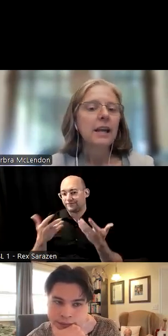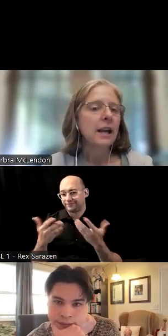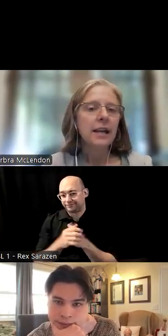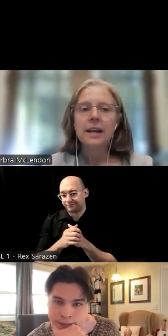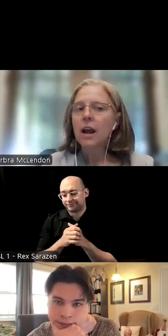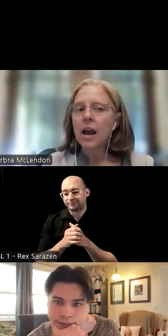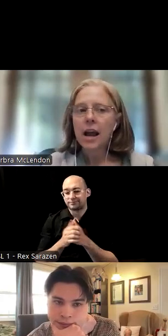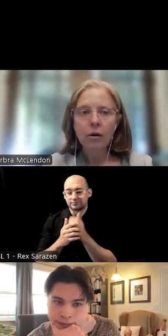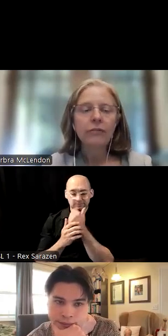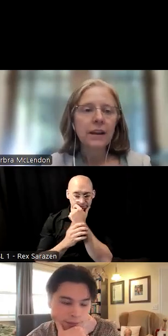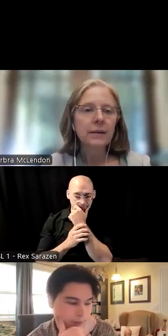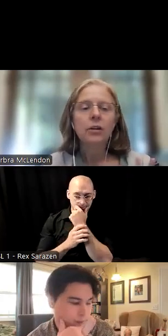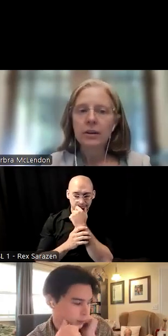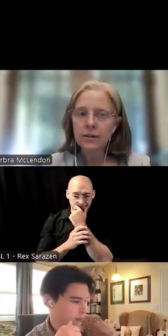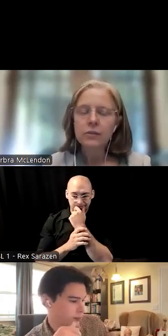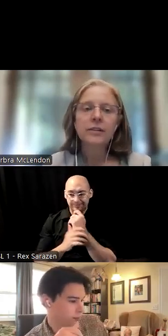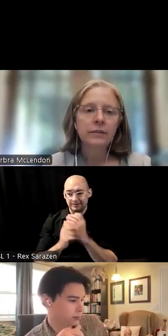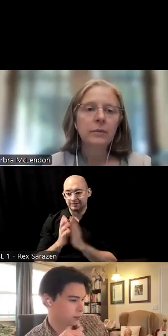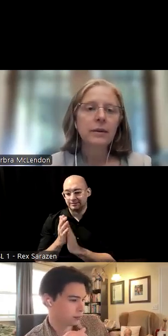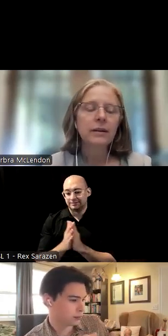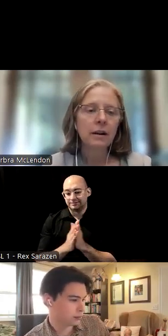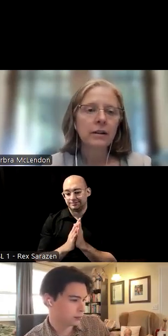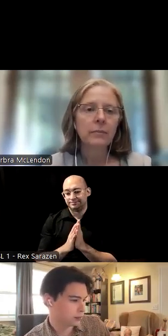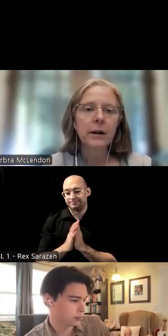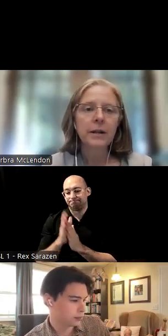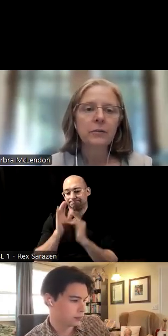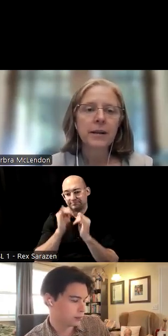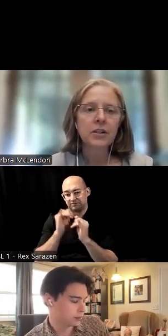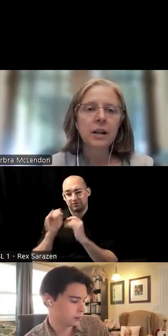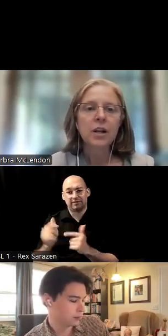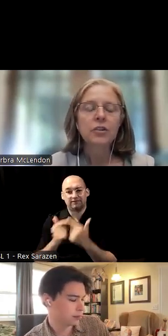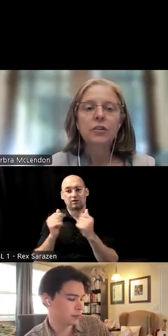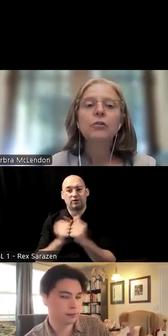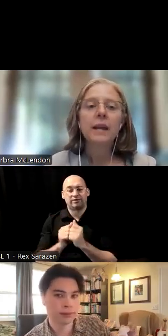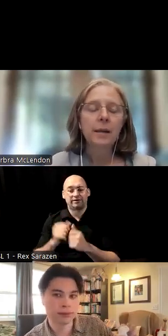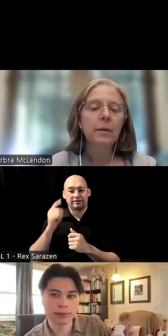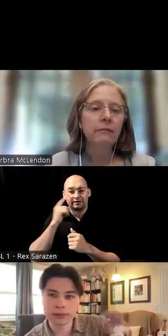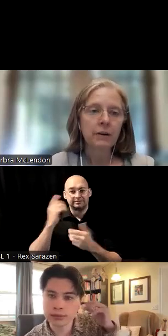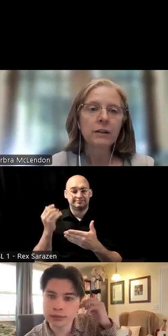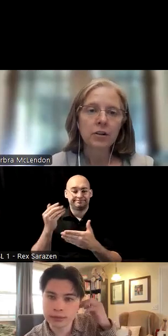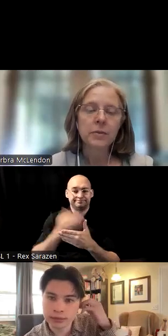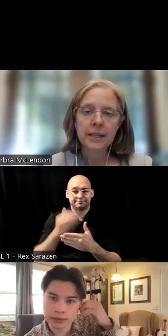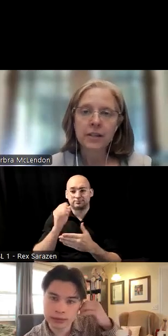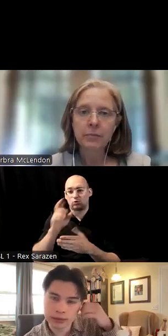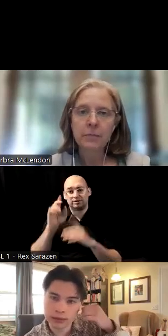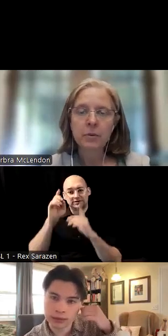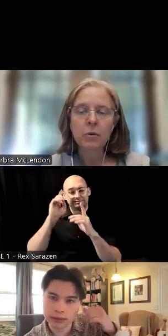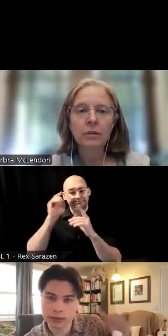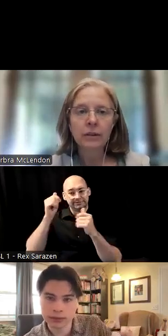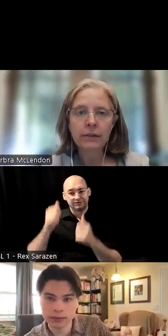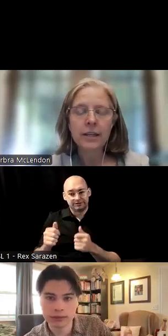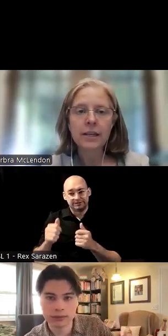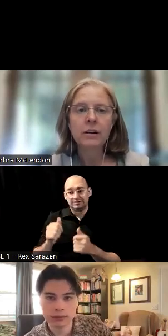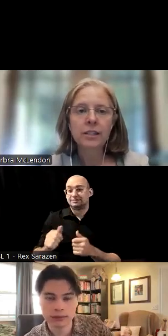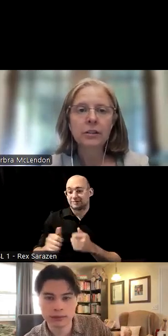Again, our families or our individuals living with a cognitive impairment or dementia do make up a very large percentage of people who